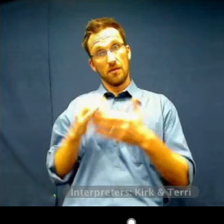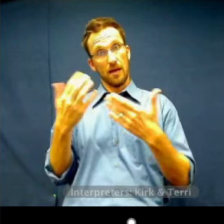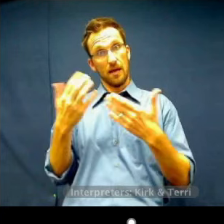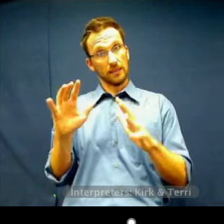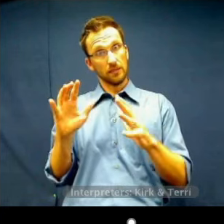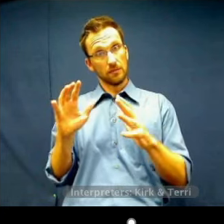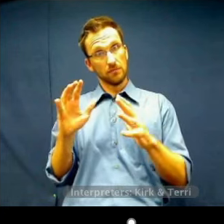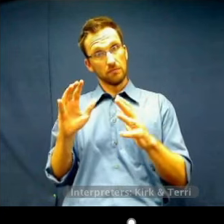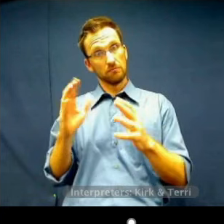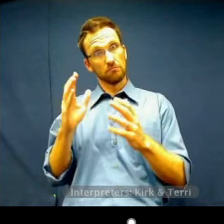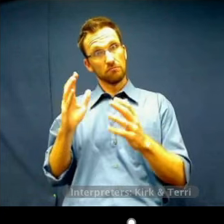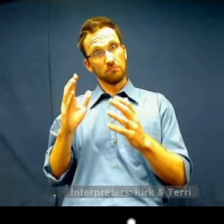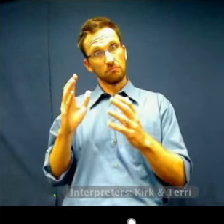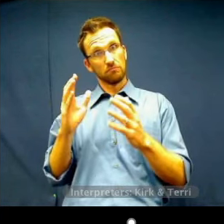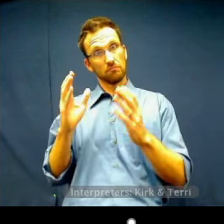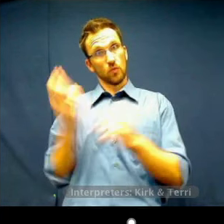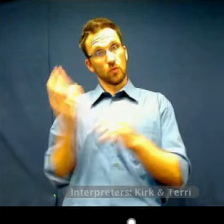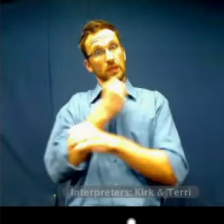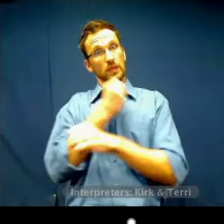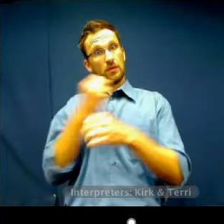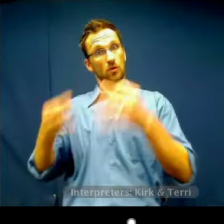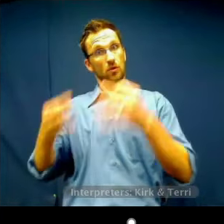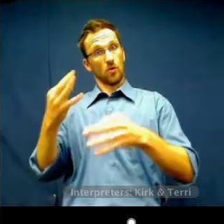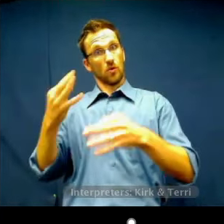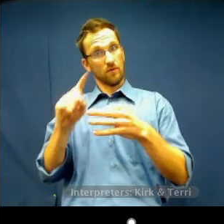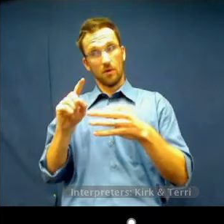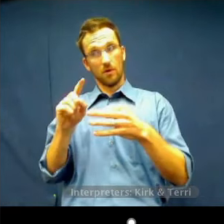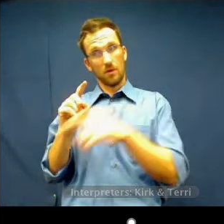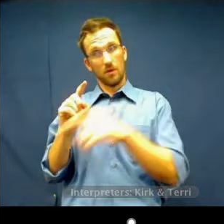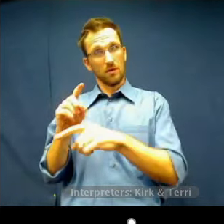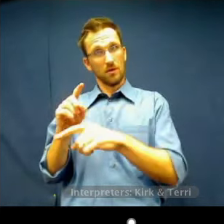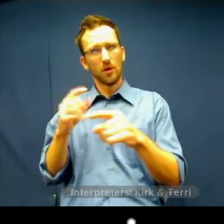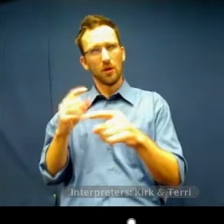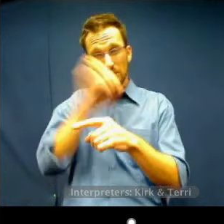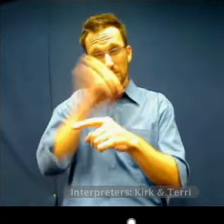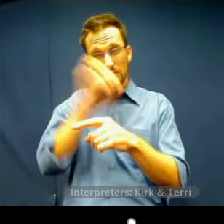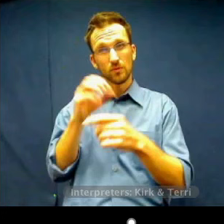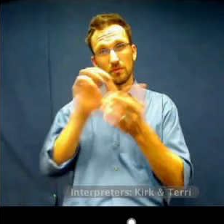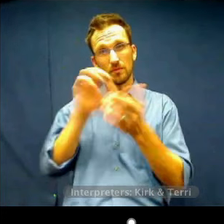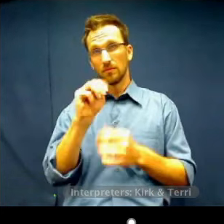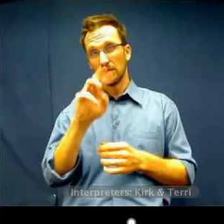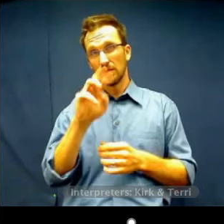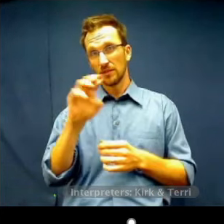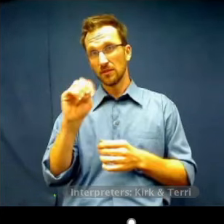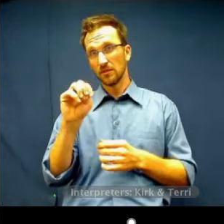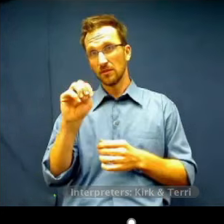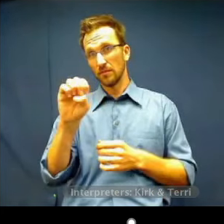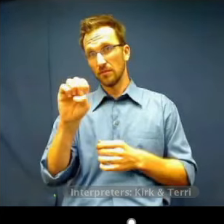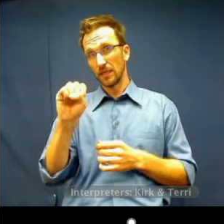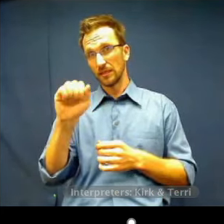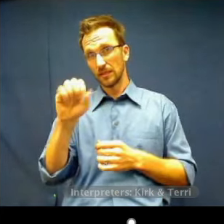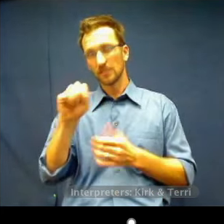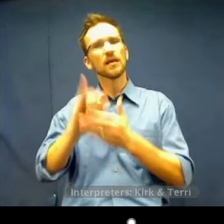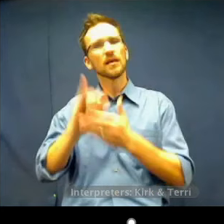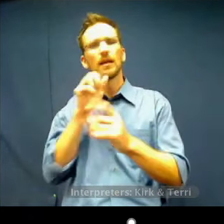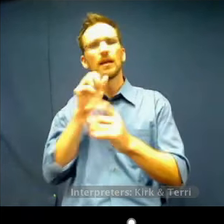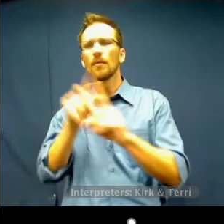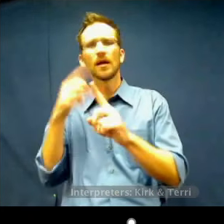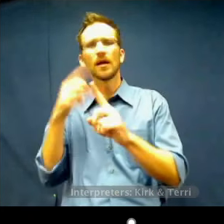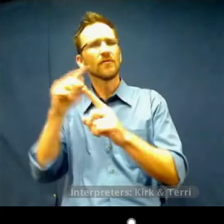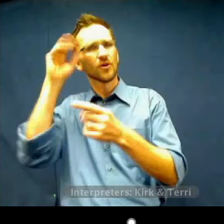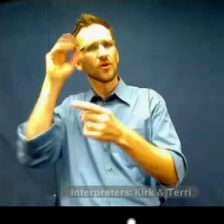and no. And it wouldn't stand if you held yourself out as girlfriend and boyfriend anyway. It only stands if